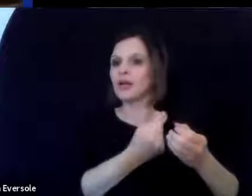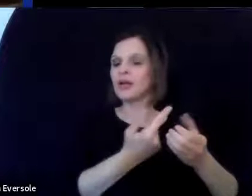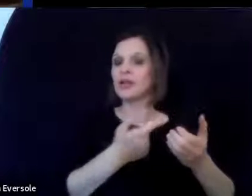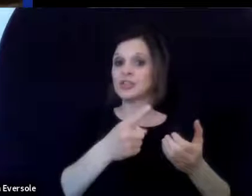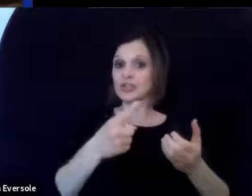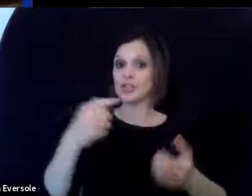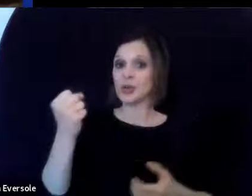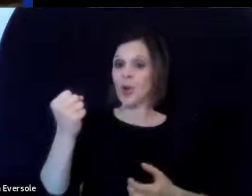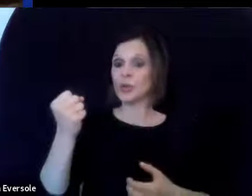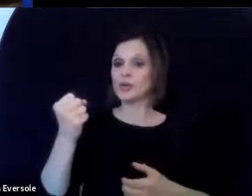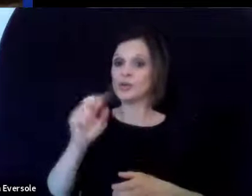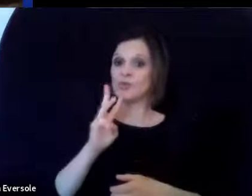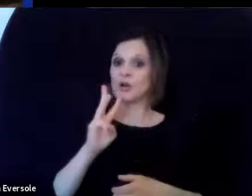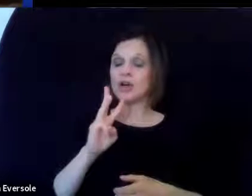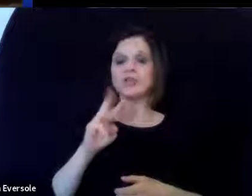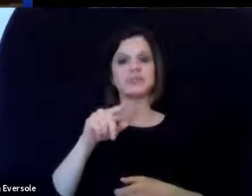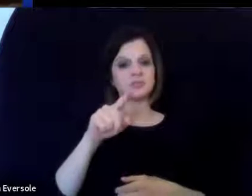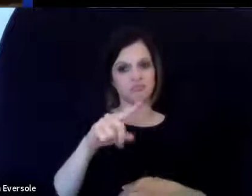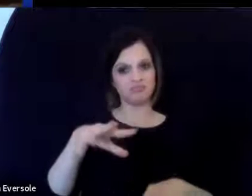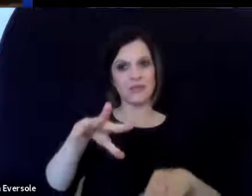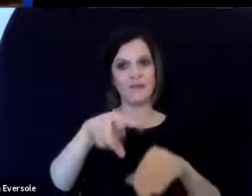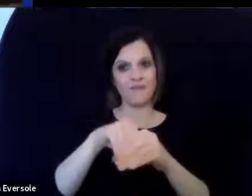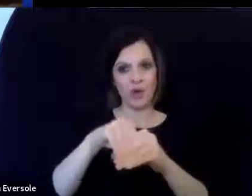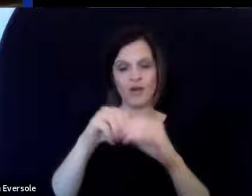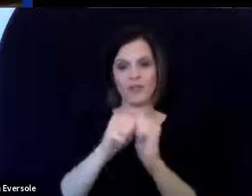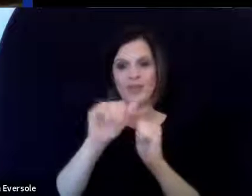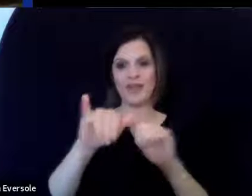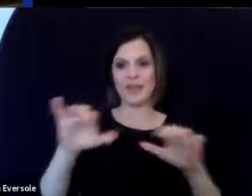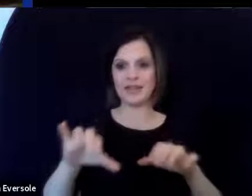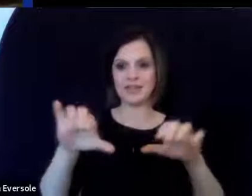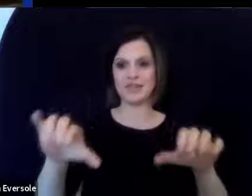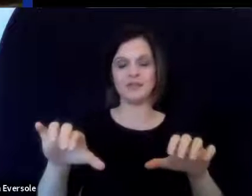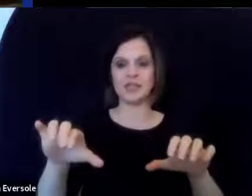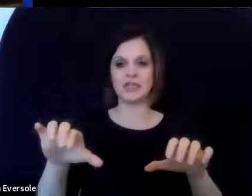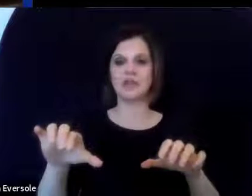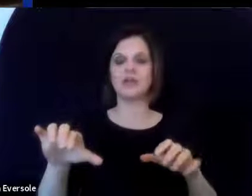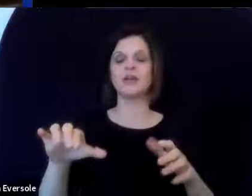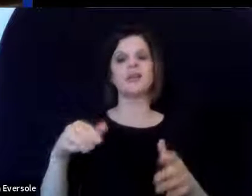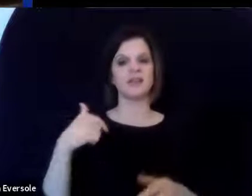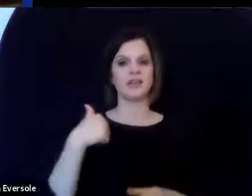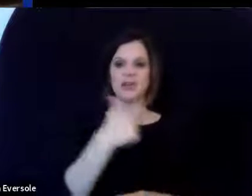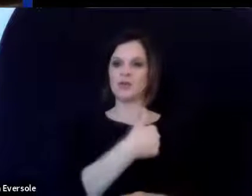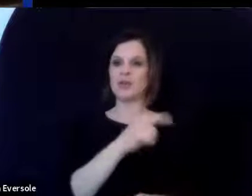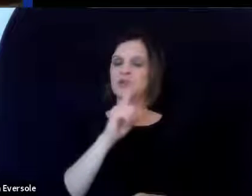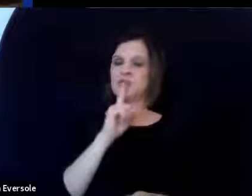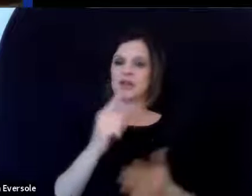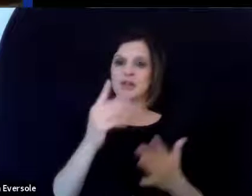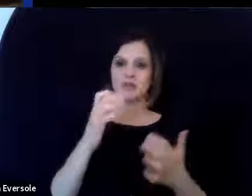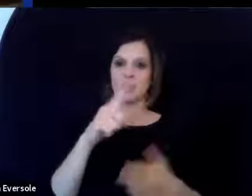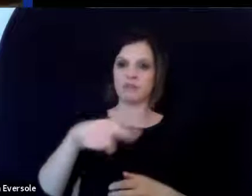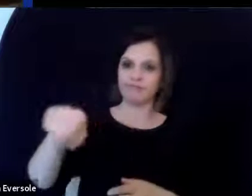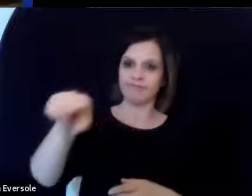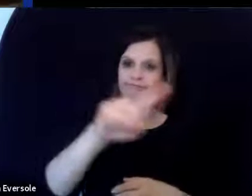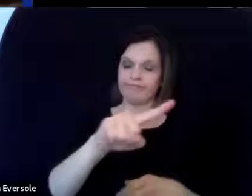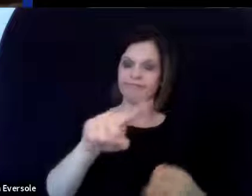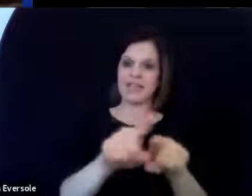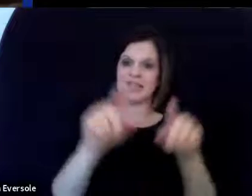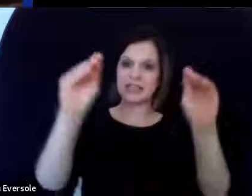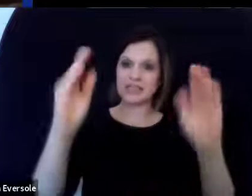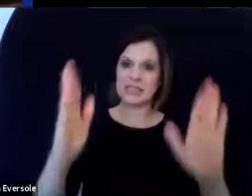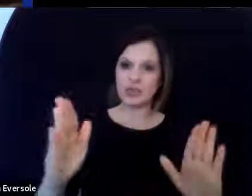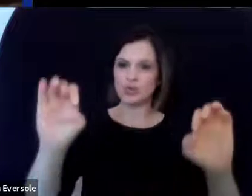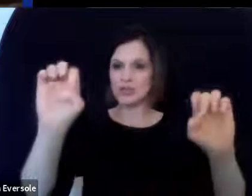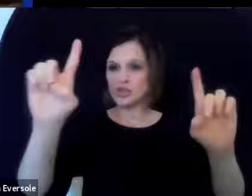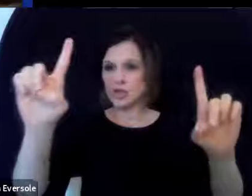being fed. So she's engaging in that activity. And that's our challenge to you as teachers and education professionals is